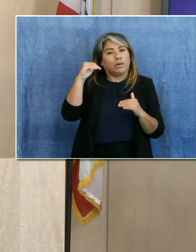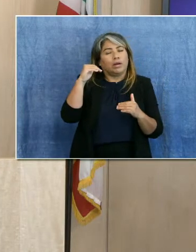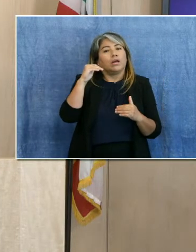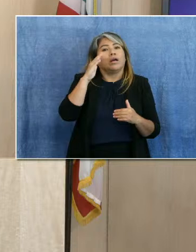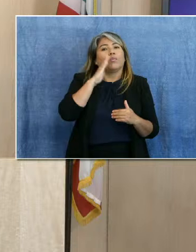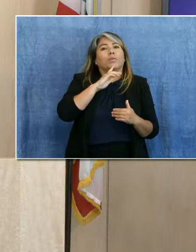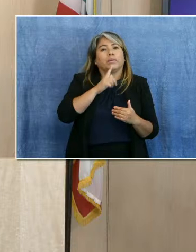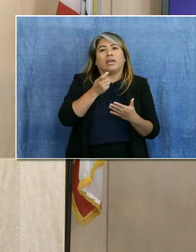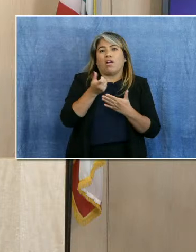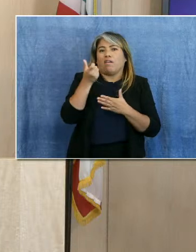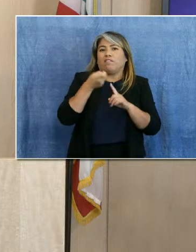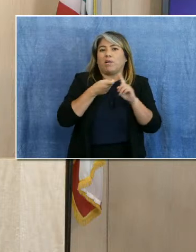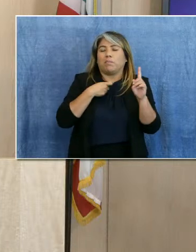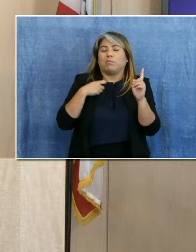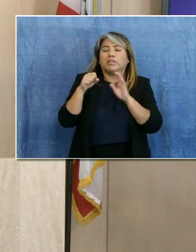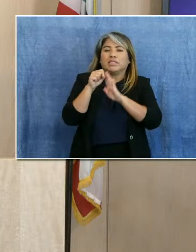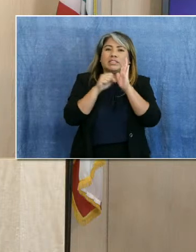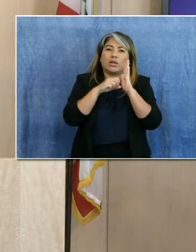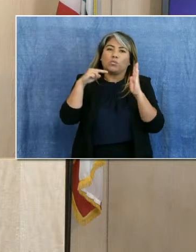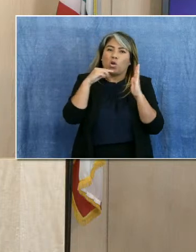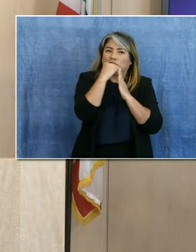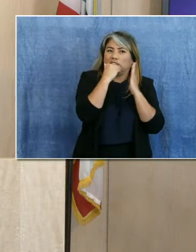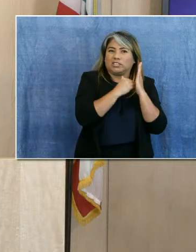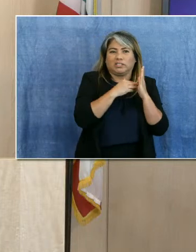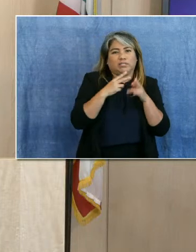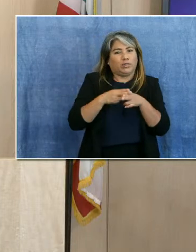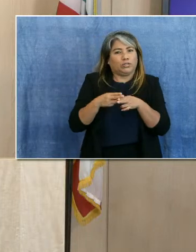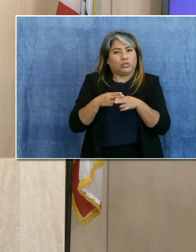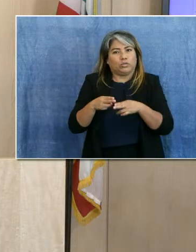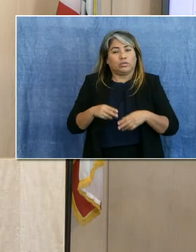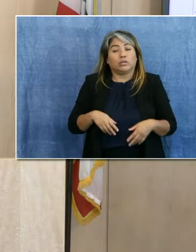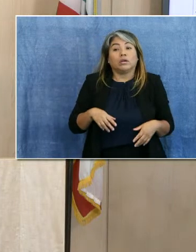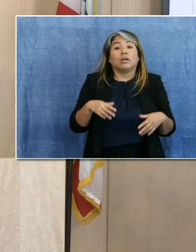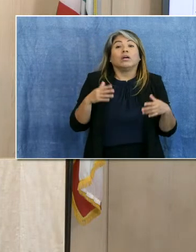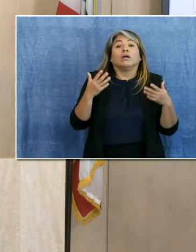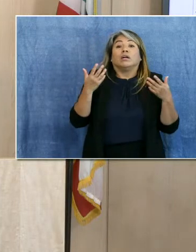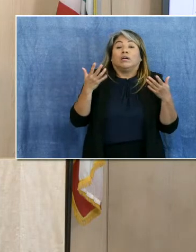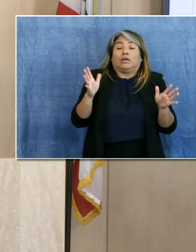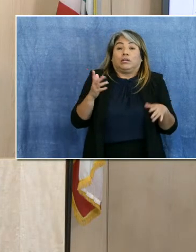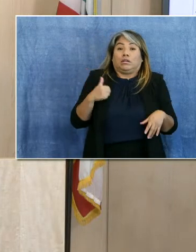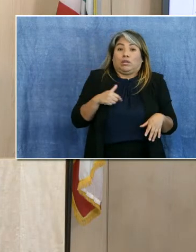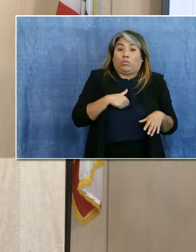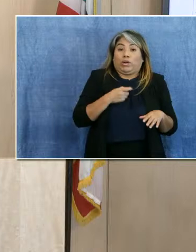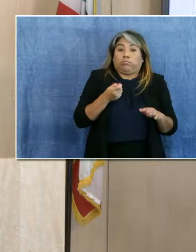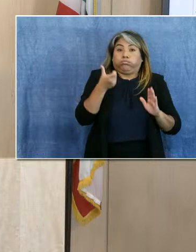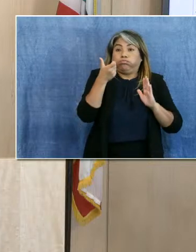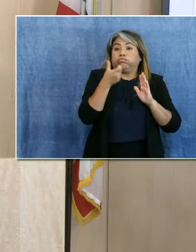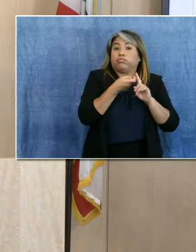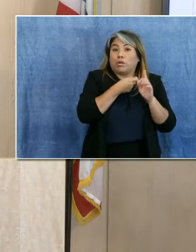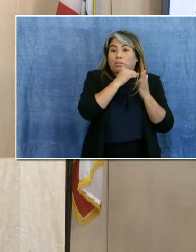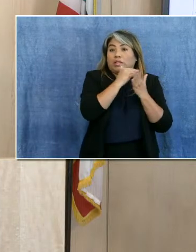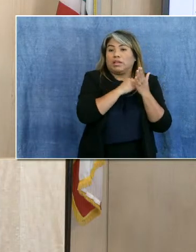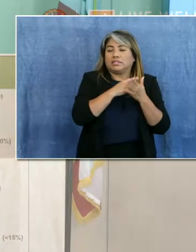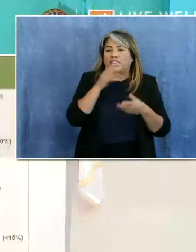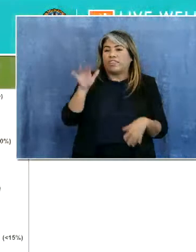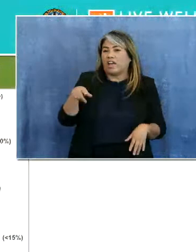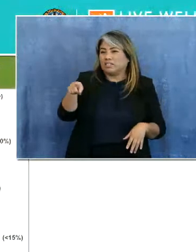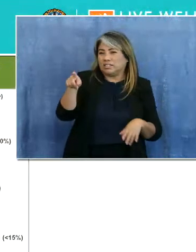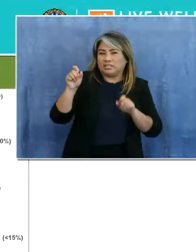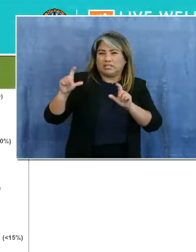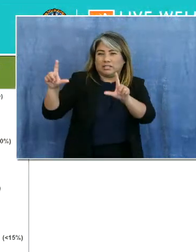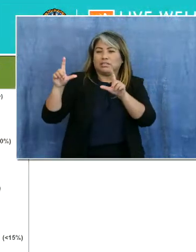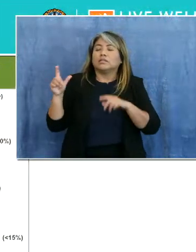be off the state's monitoring list fairly soon. Once we are off, this is it right here. So